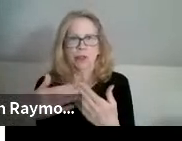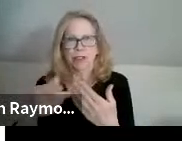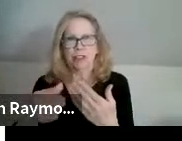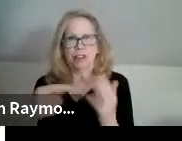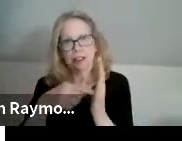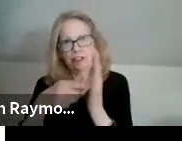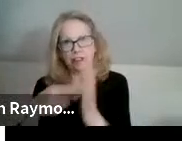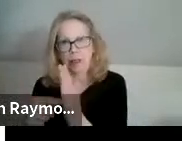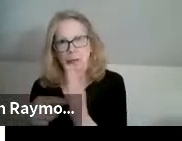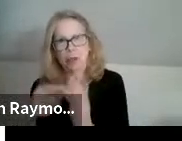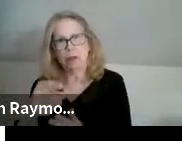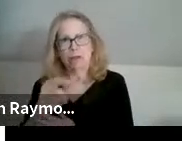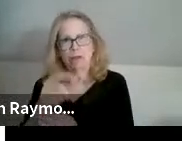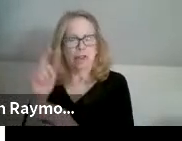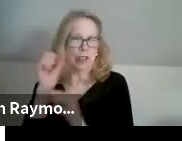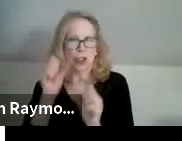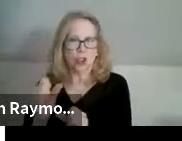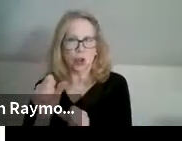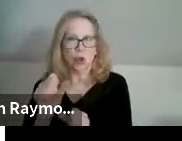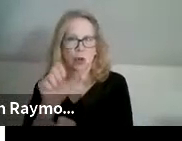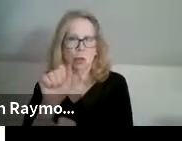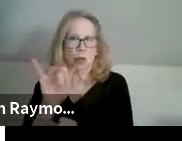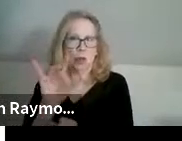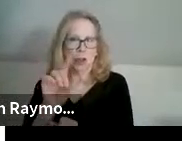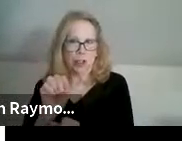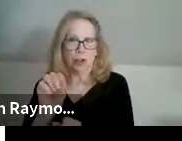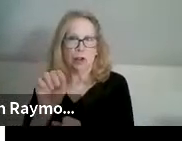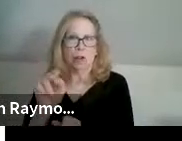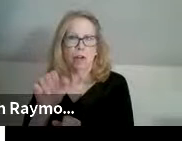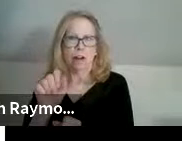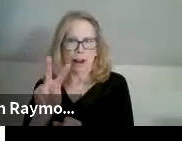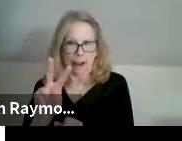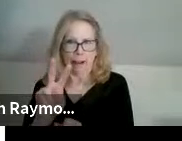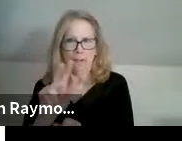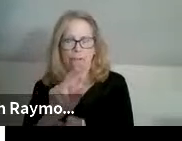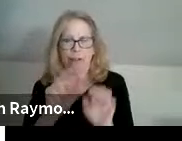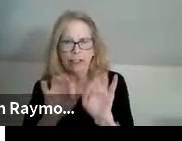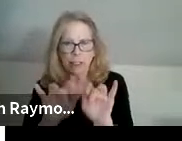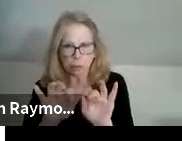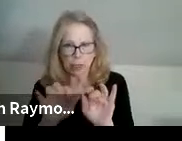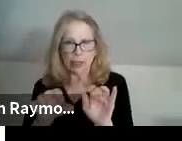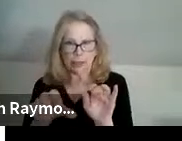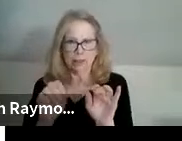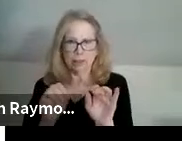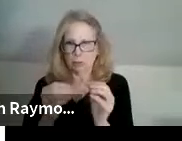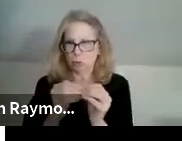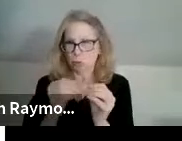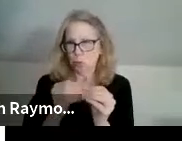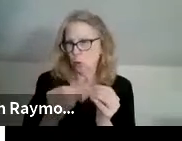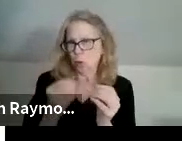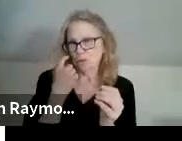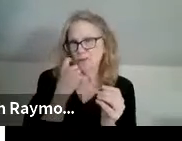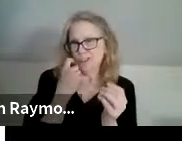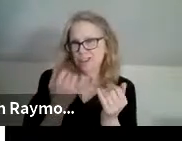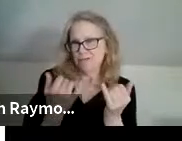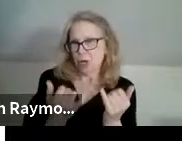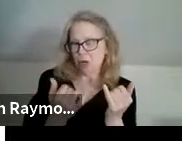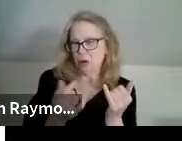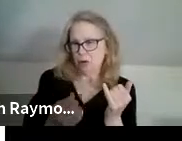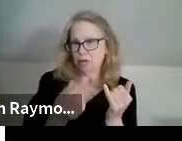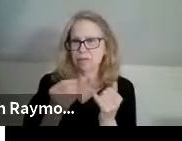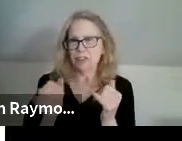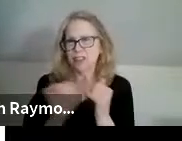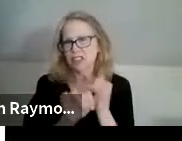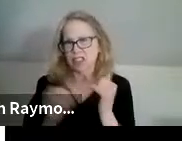So this is an example of the Storm Audio Nav keypad. So this is a more modern implementation of that same